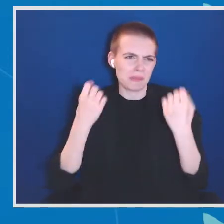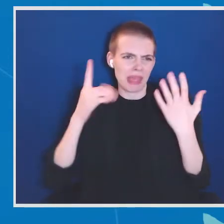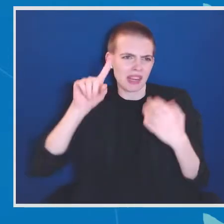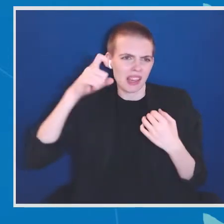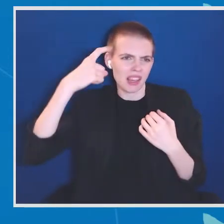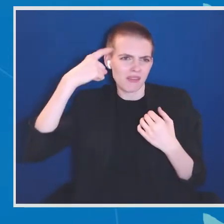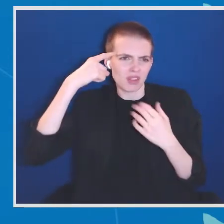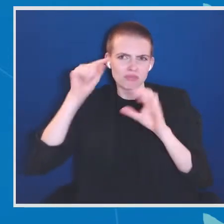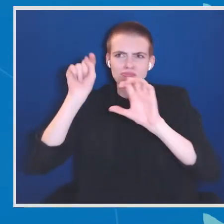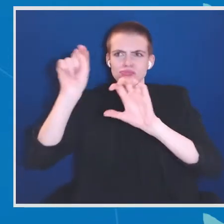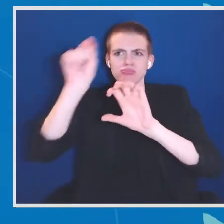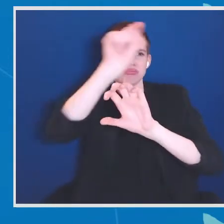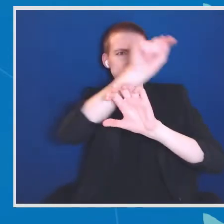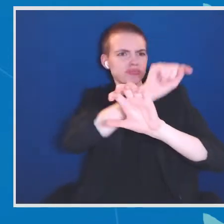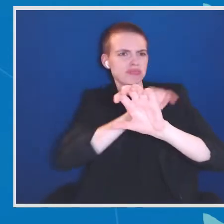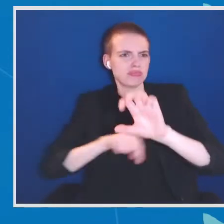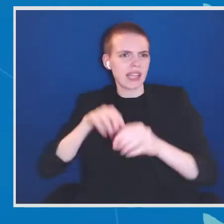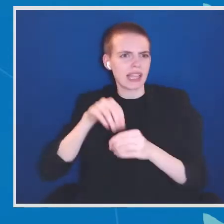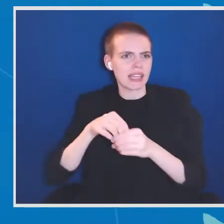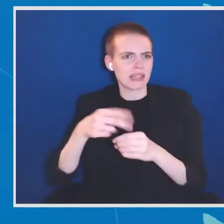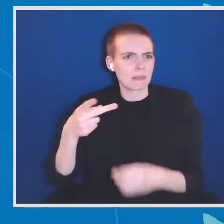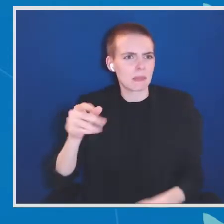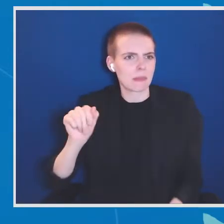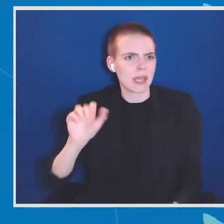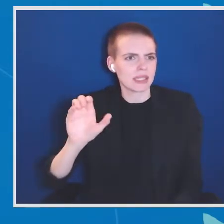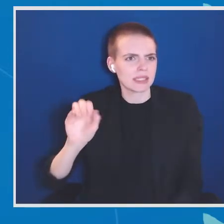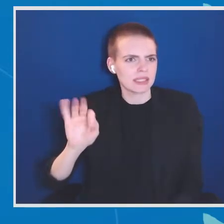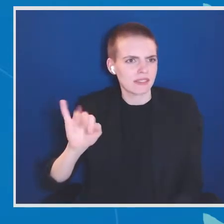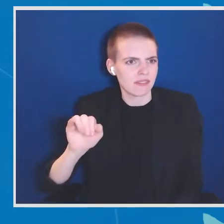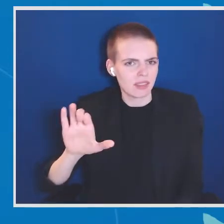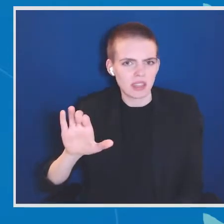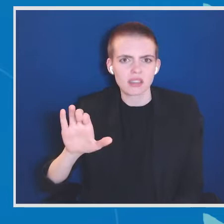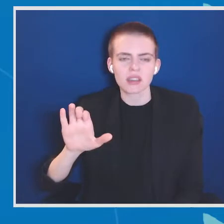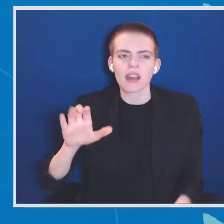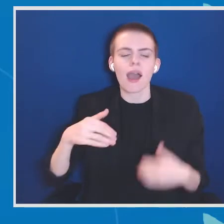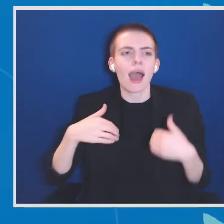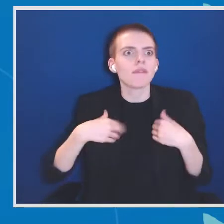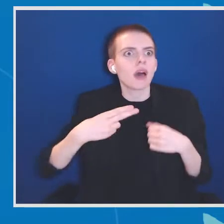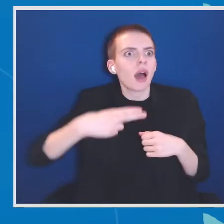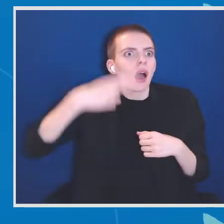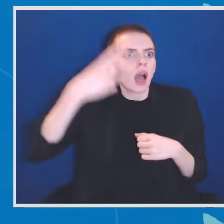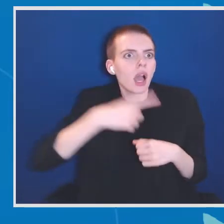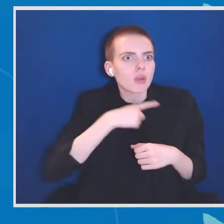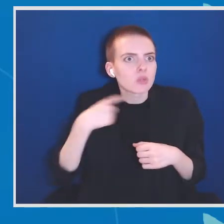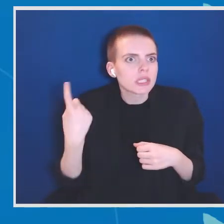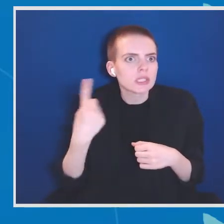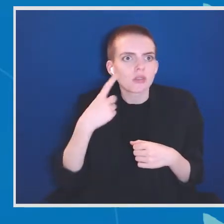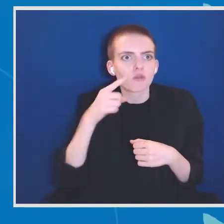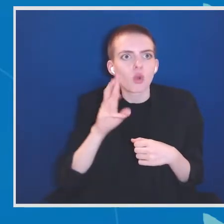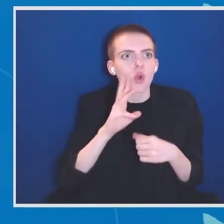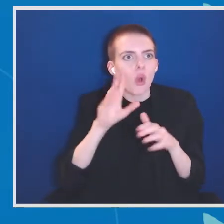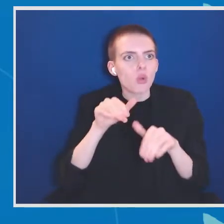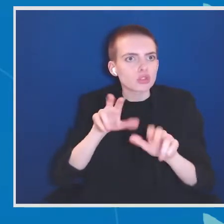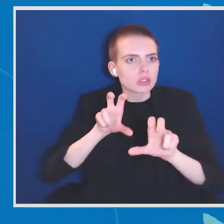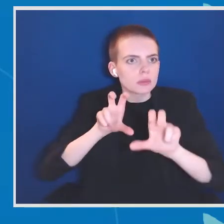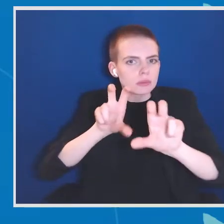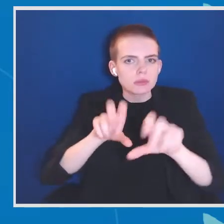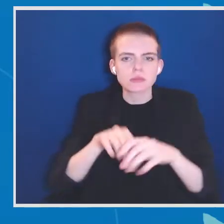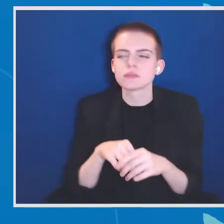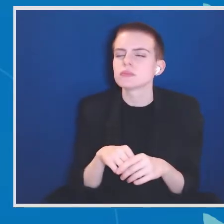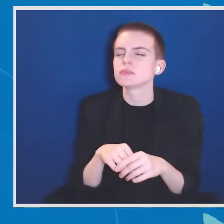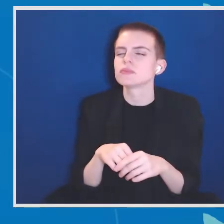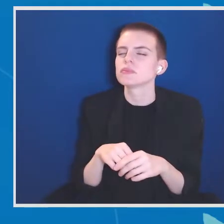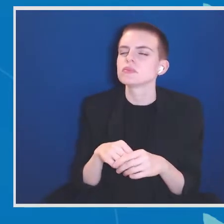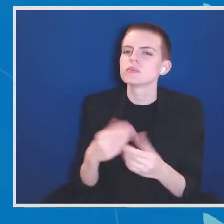in the Pacific and that have big stakes in terms of ocean investments. What do you have to say about what kind of investments